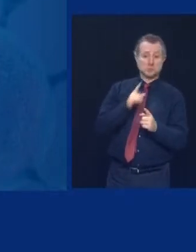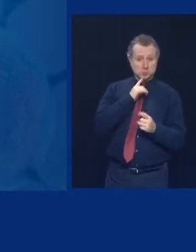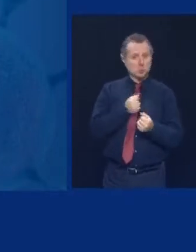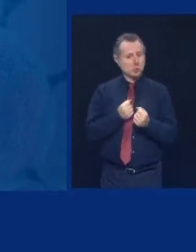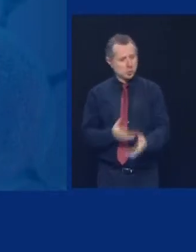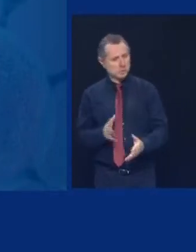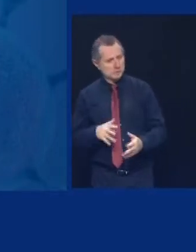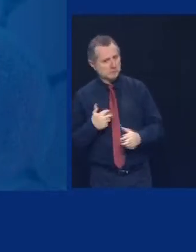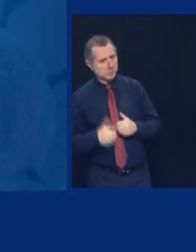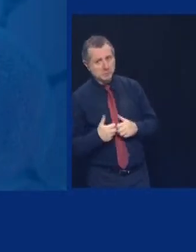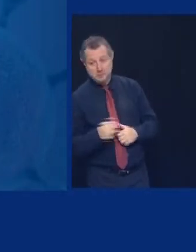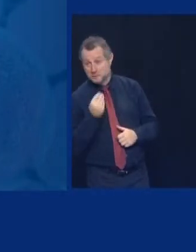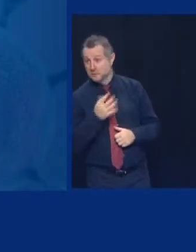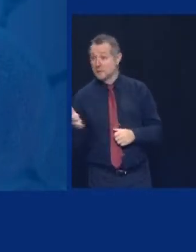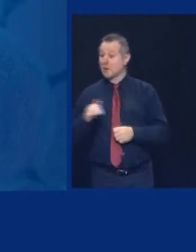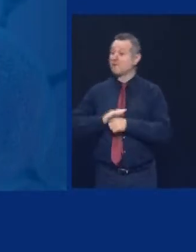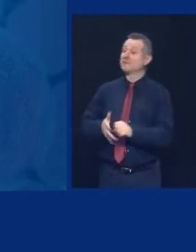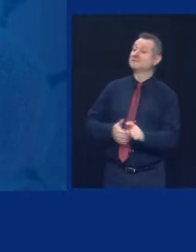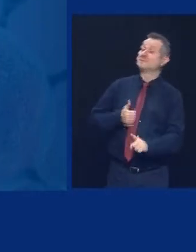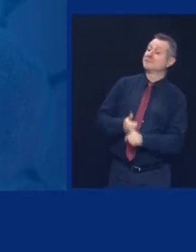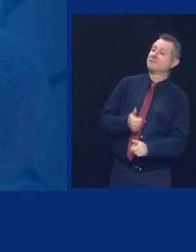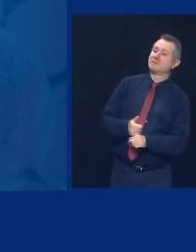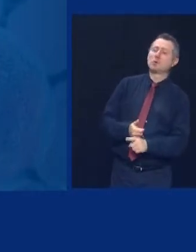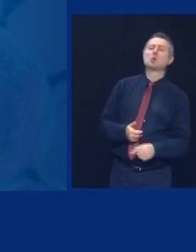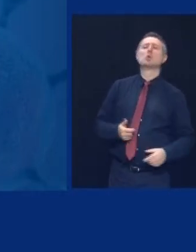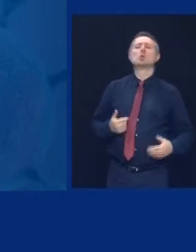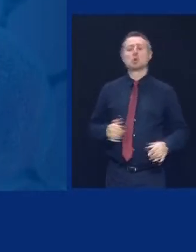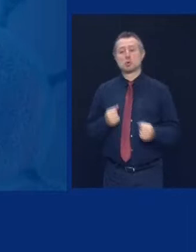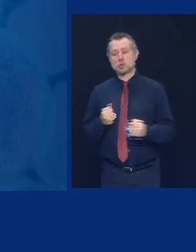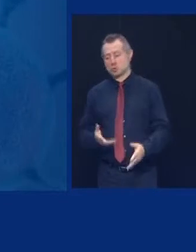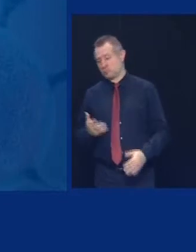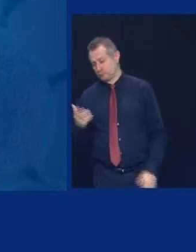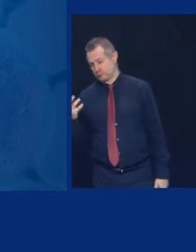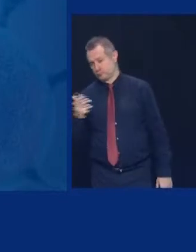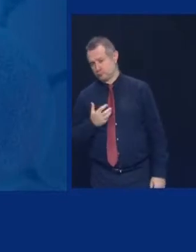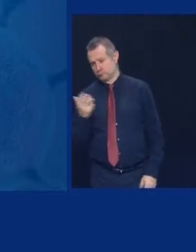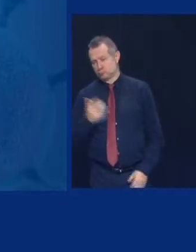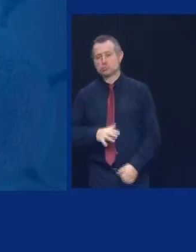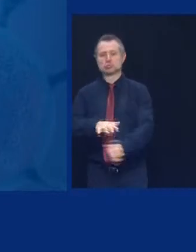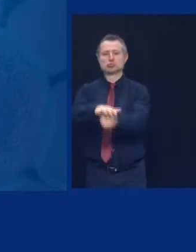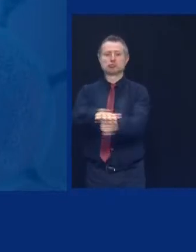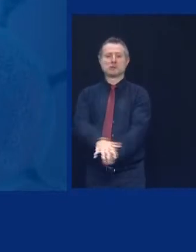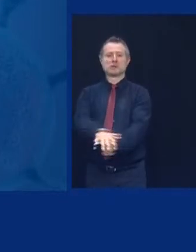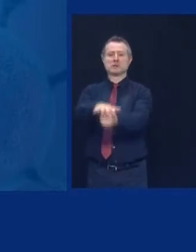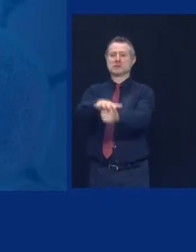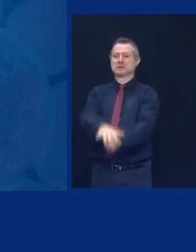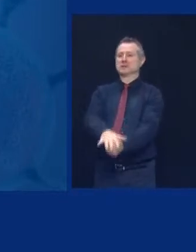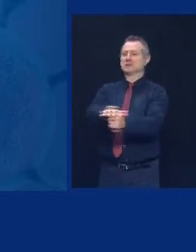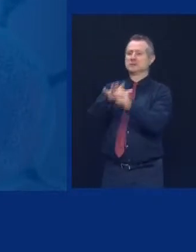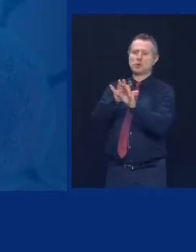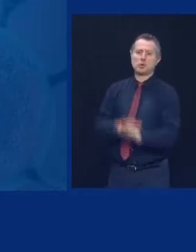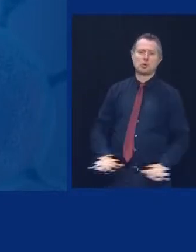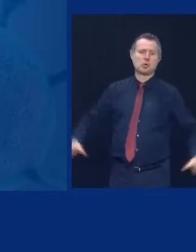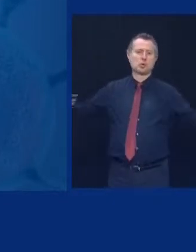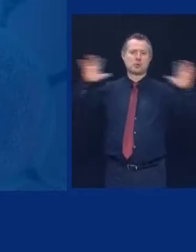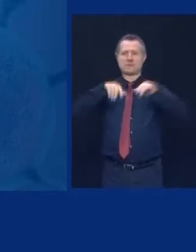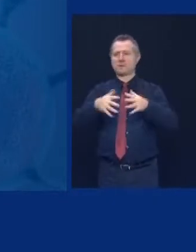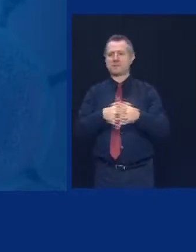COVID has caused tremendous stress on society